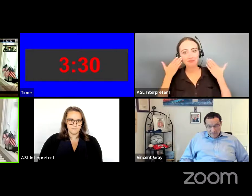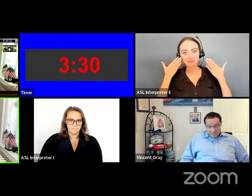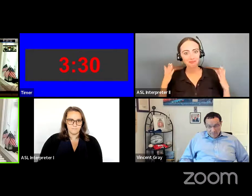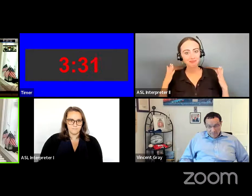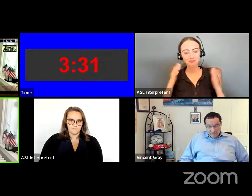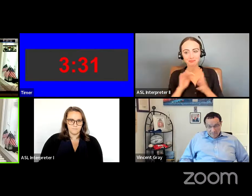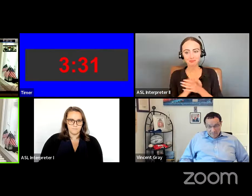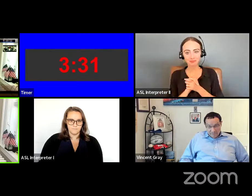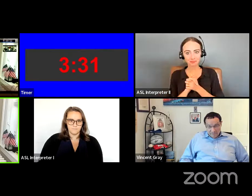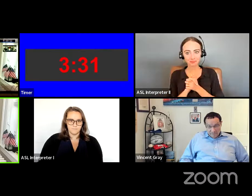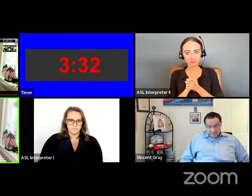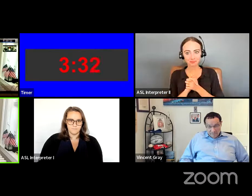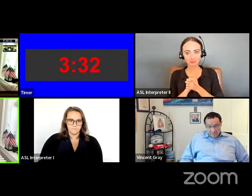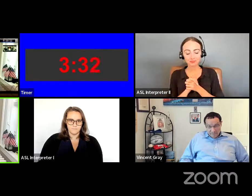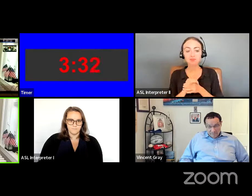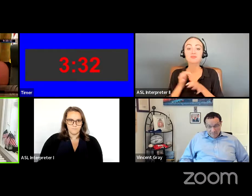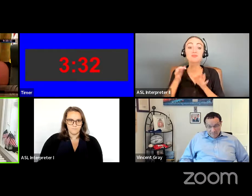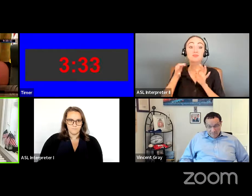know.